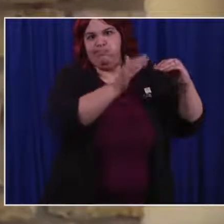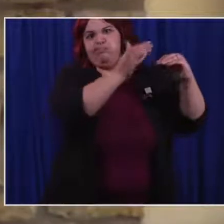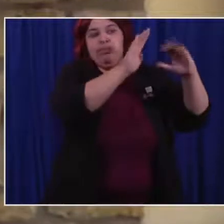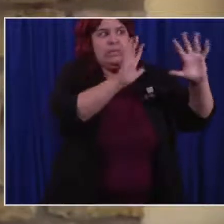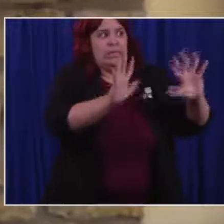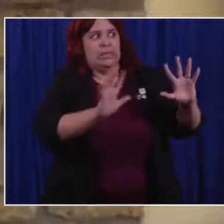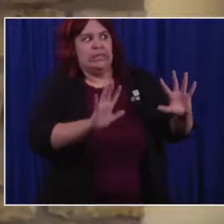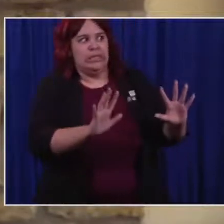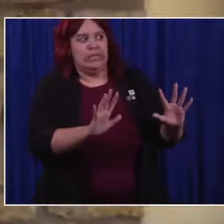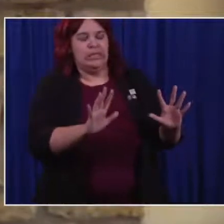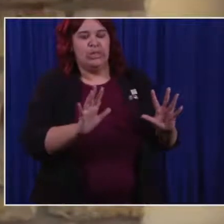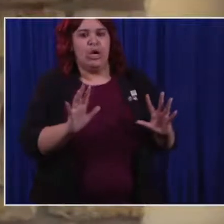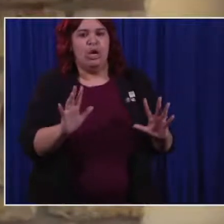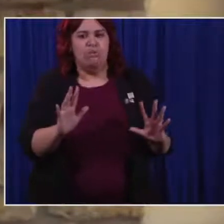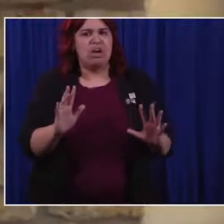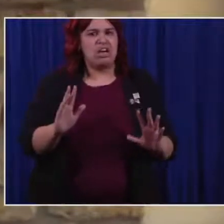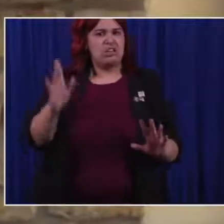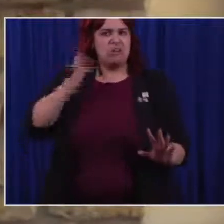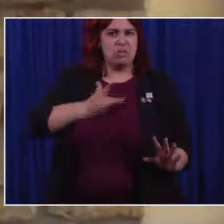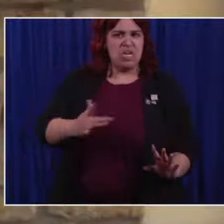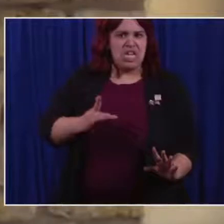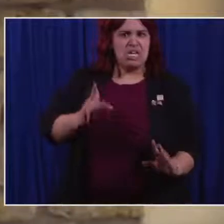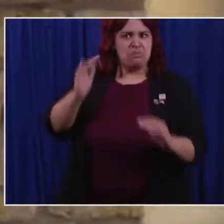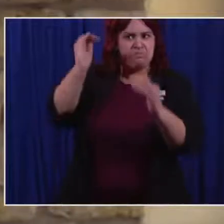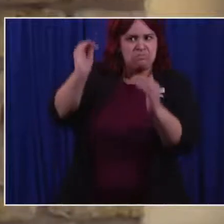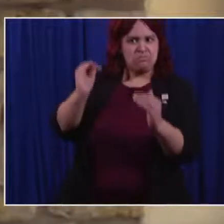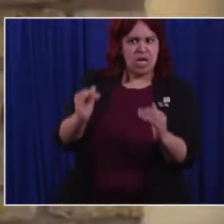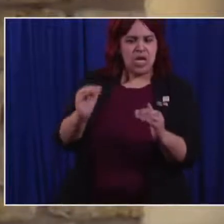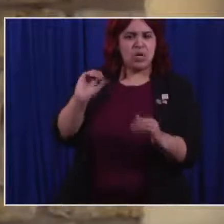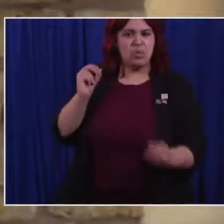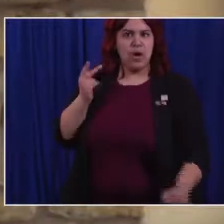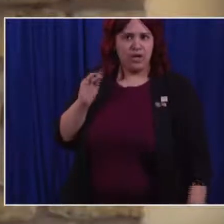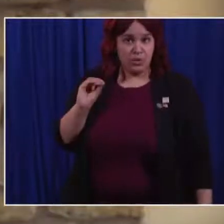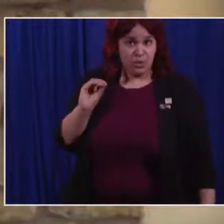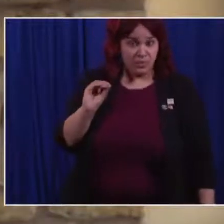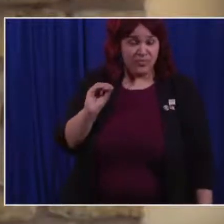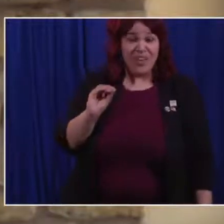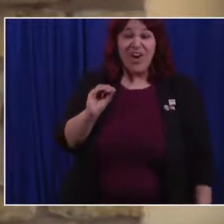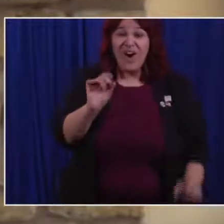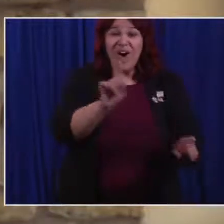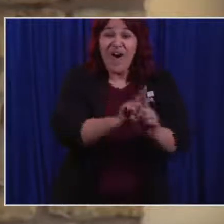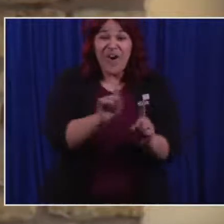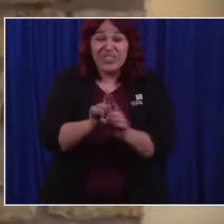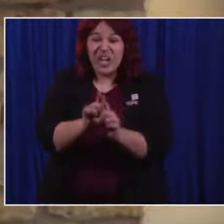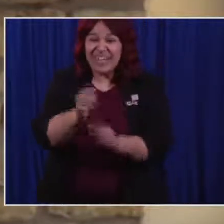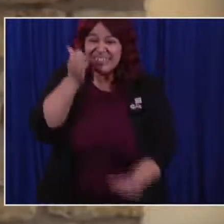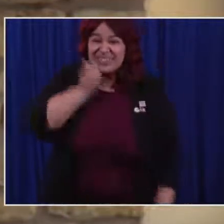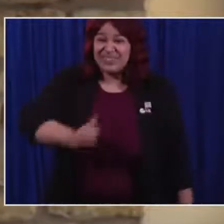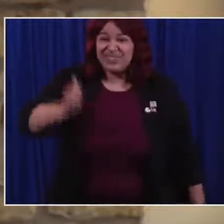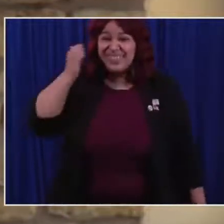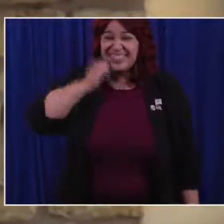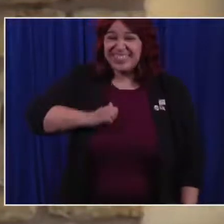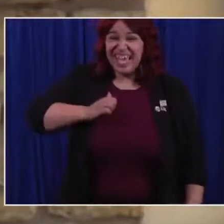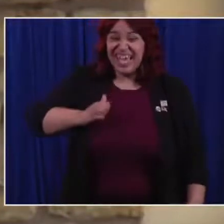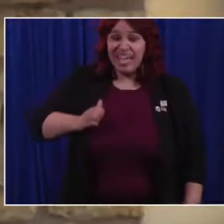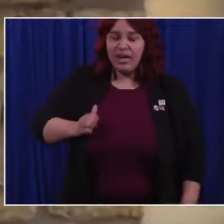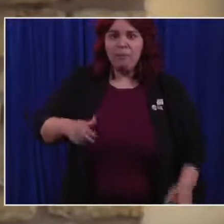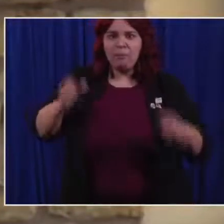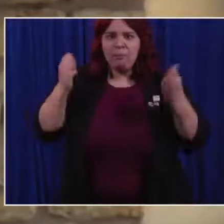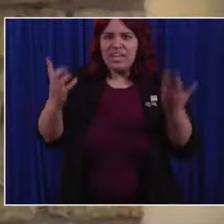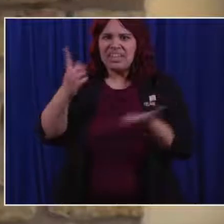to be continuing. We also know that every day in Ohio, we are vaccinating thousands and thousands of